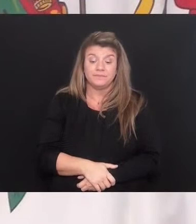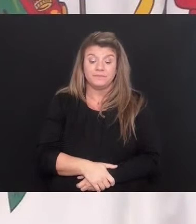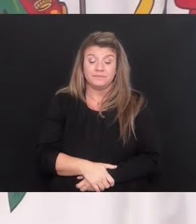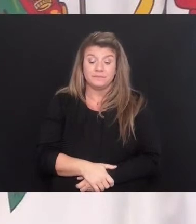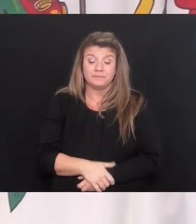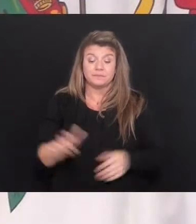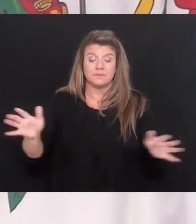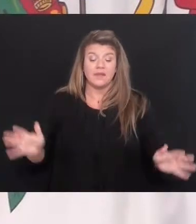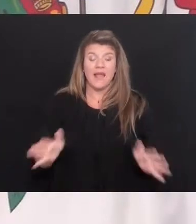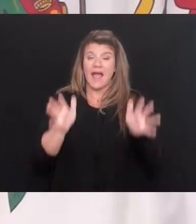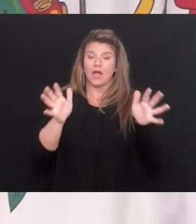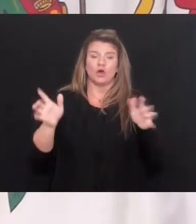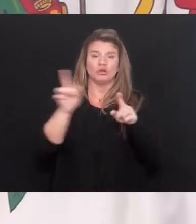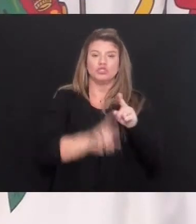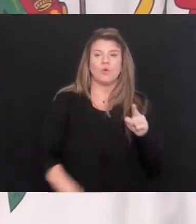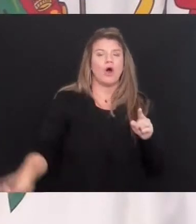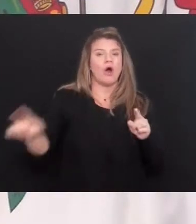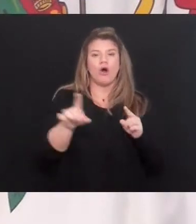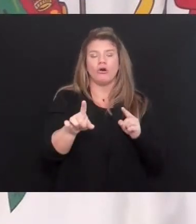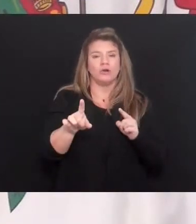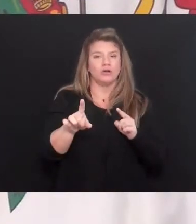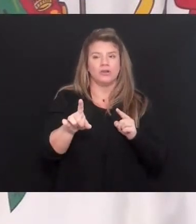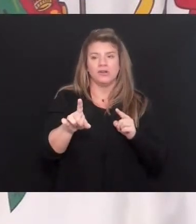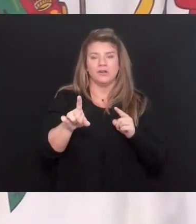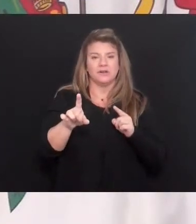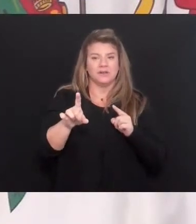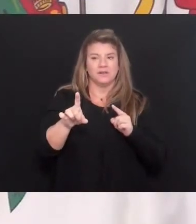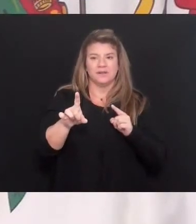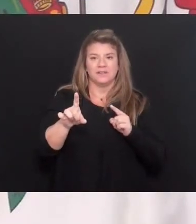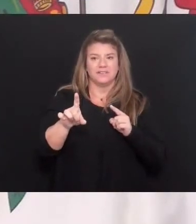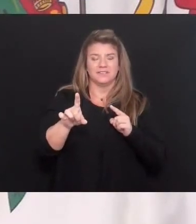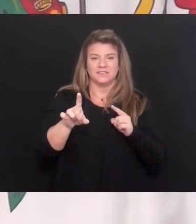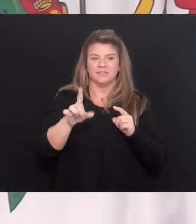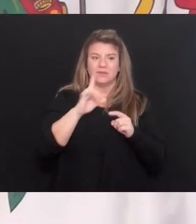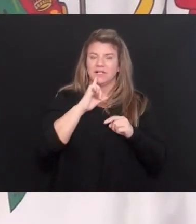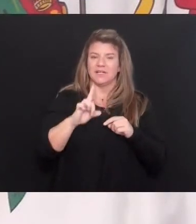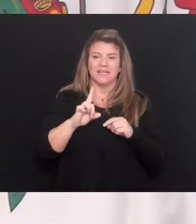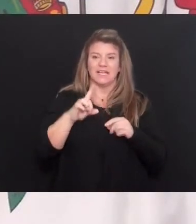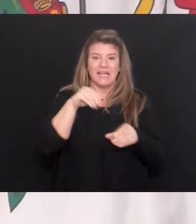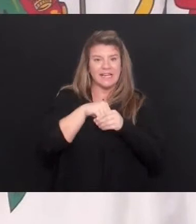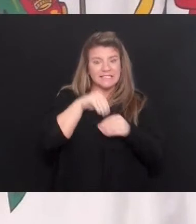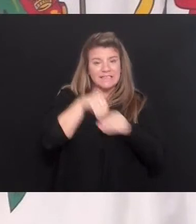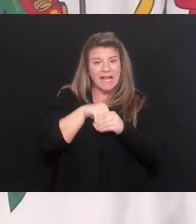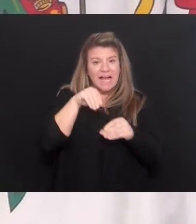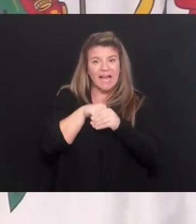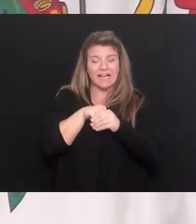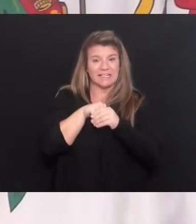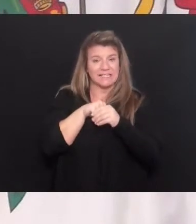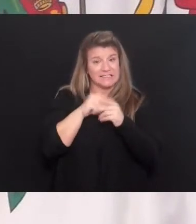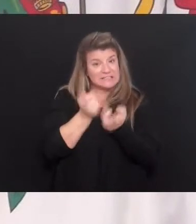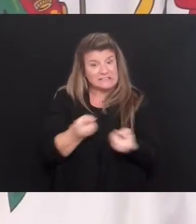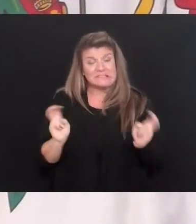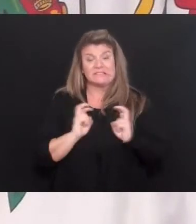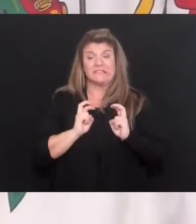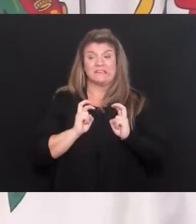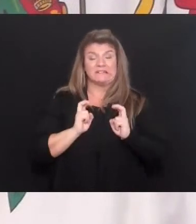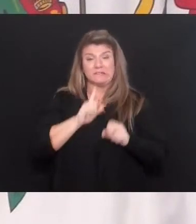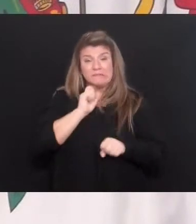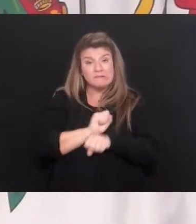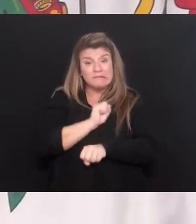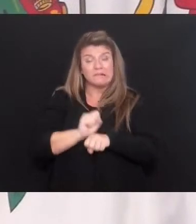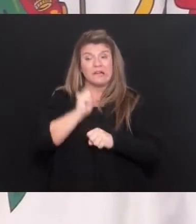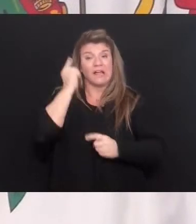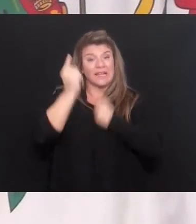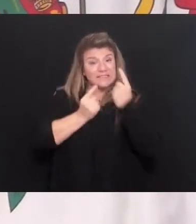I encourage everybody in large settings, especially indoors and everything, to really consider really